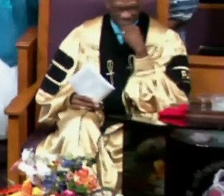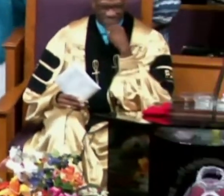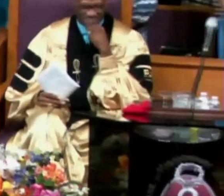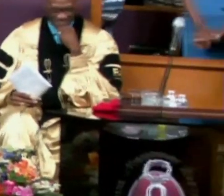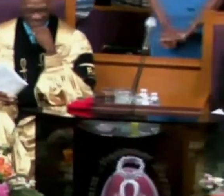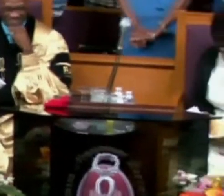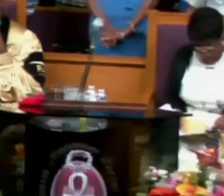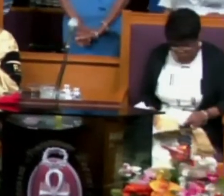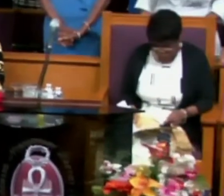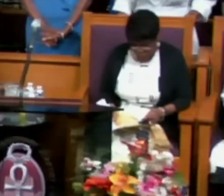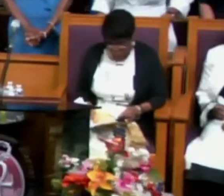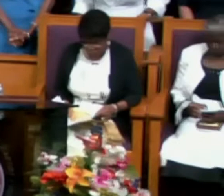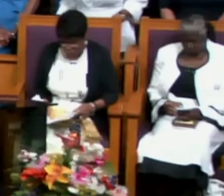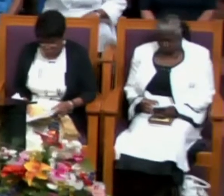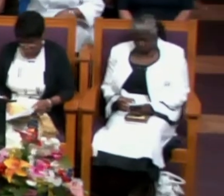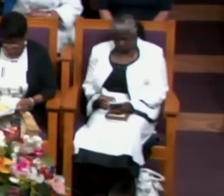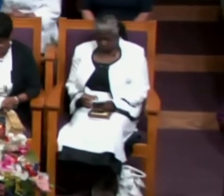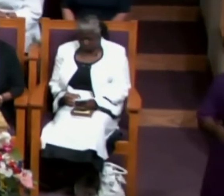What I